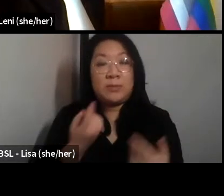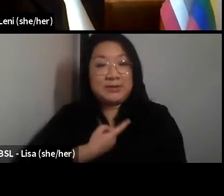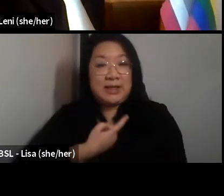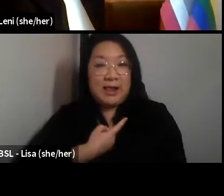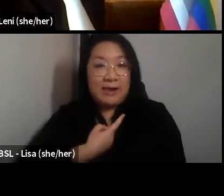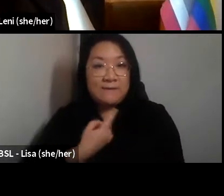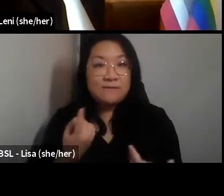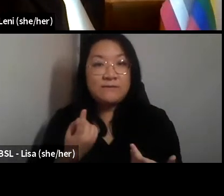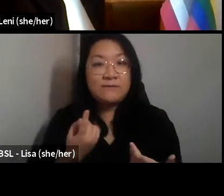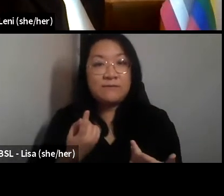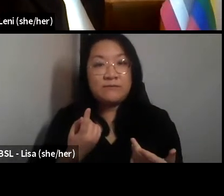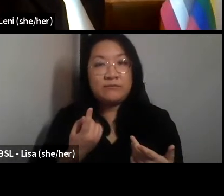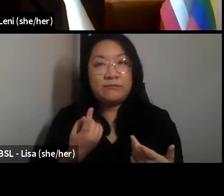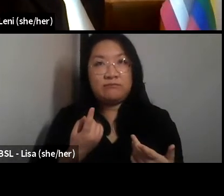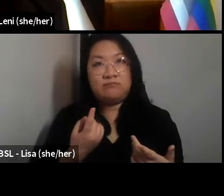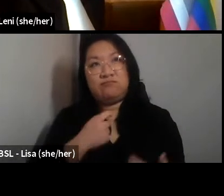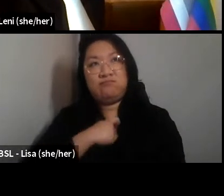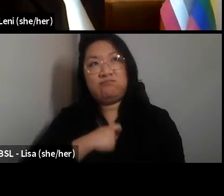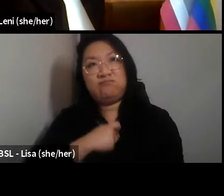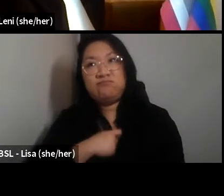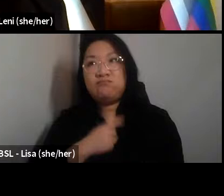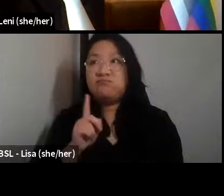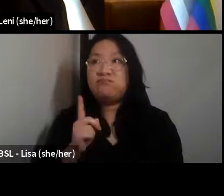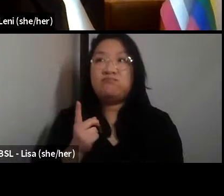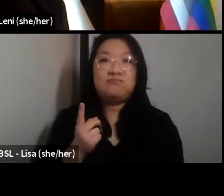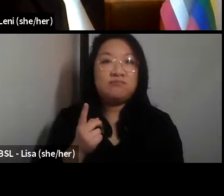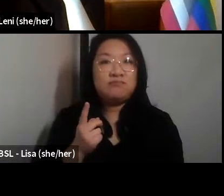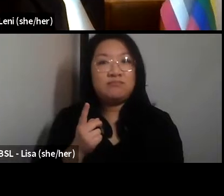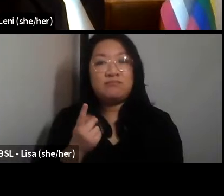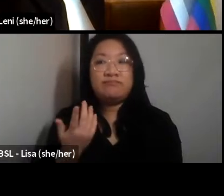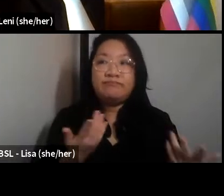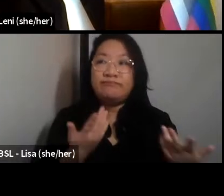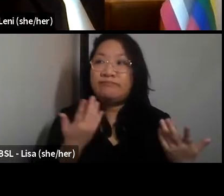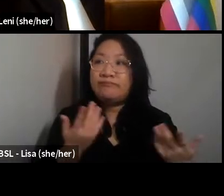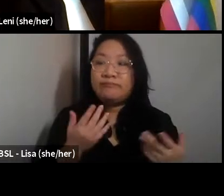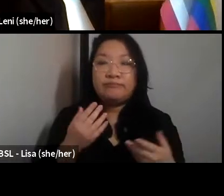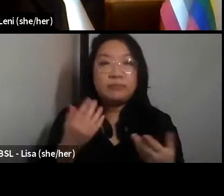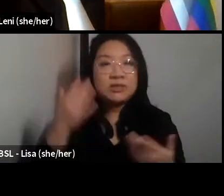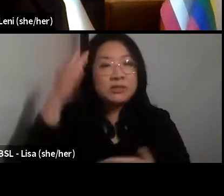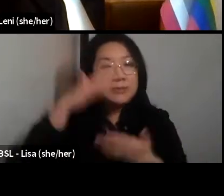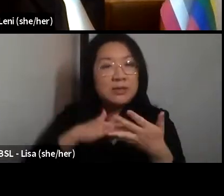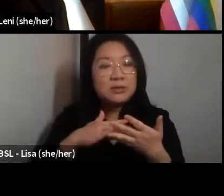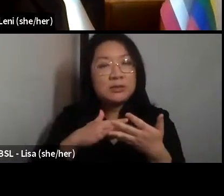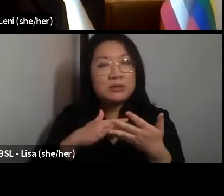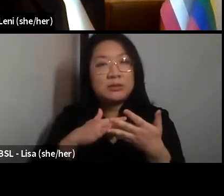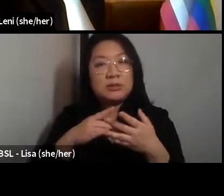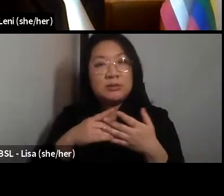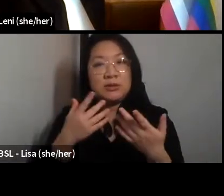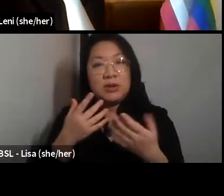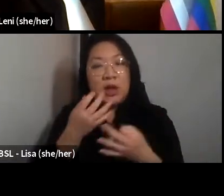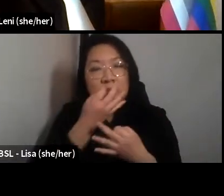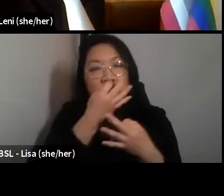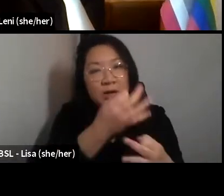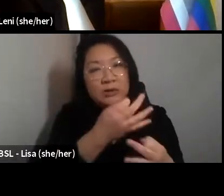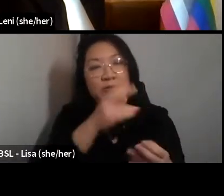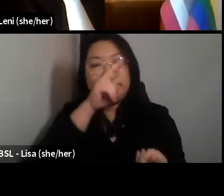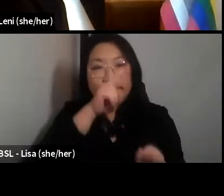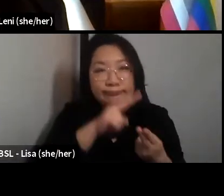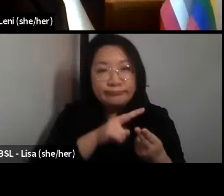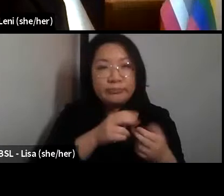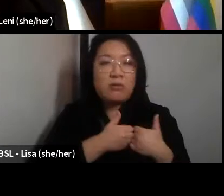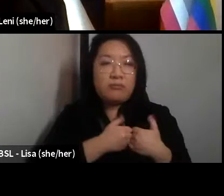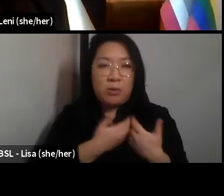I mean, I use the quite general definitions of experiencing low levels of sexual attraction and romantic attraction.